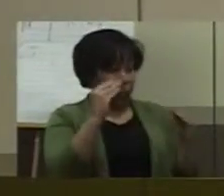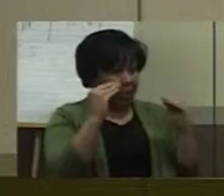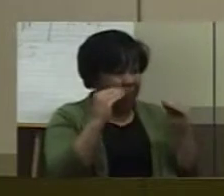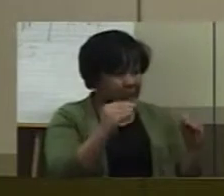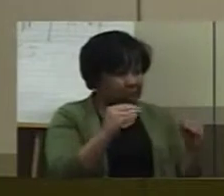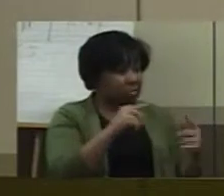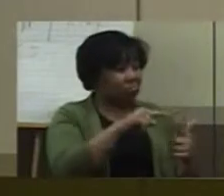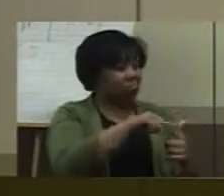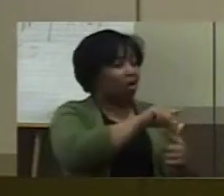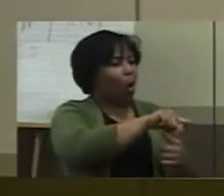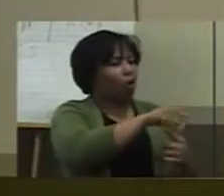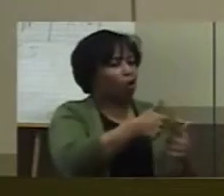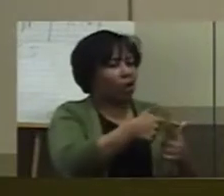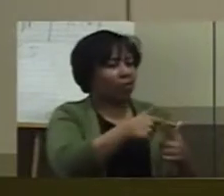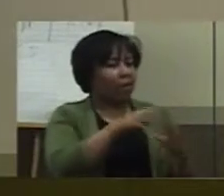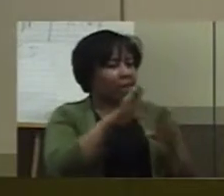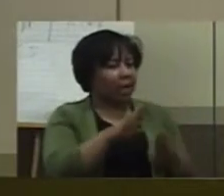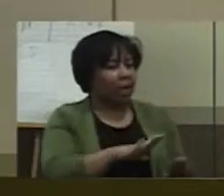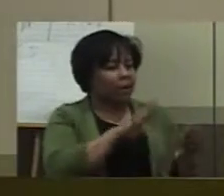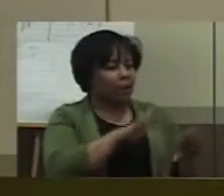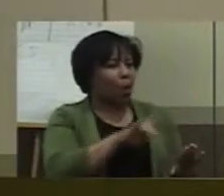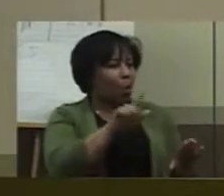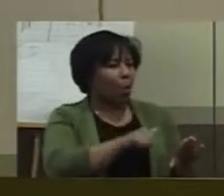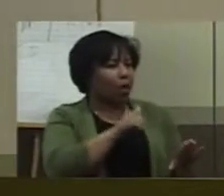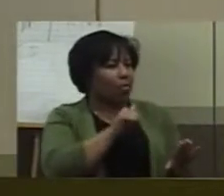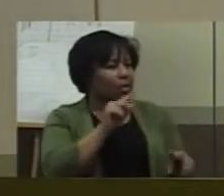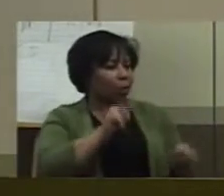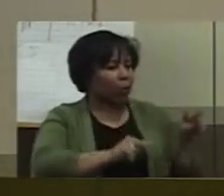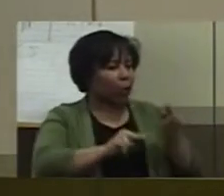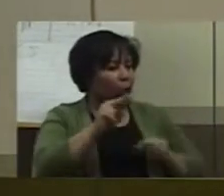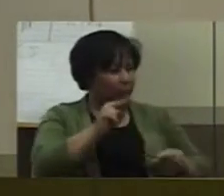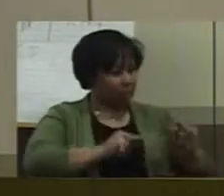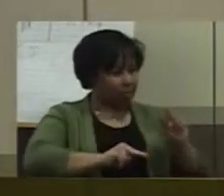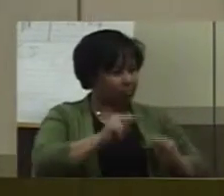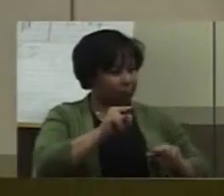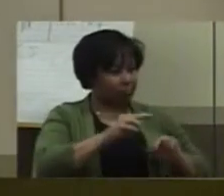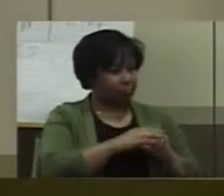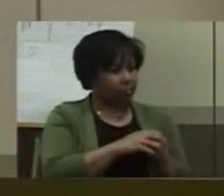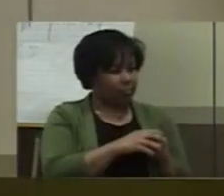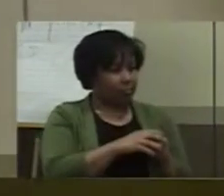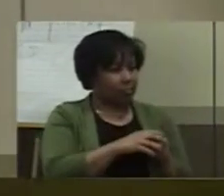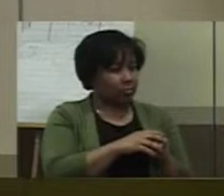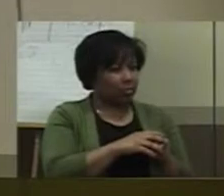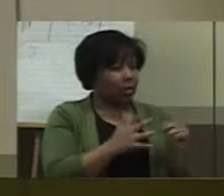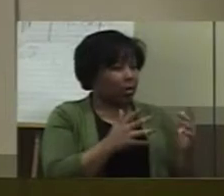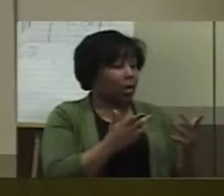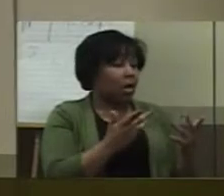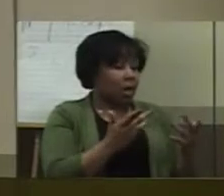alternative behavior? Okay? What else can we look at? Okay? Now we want